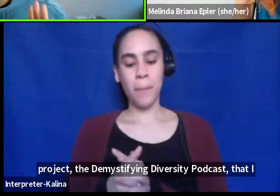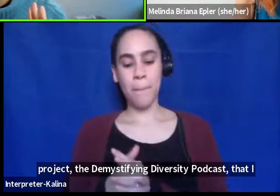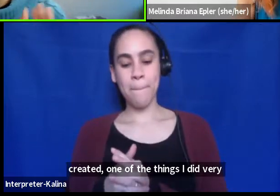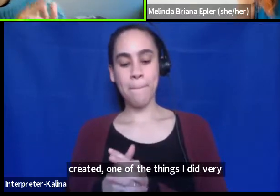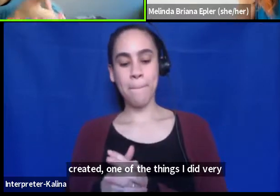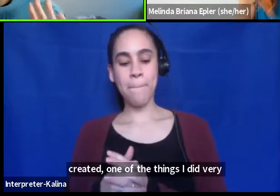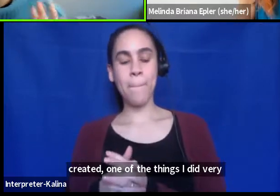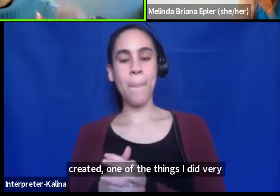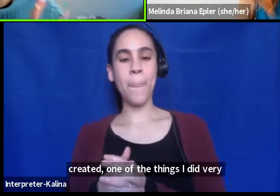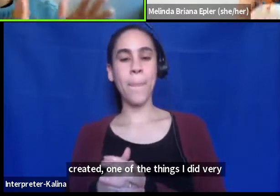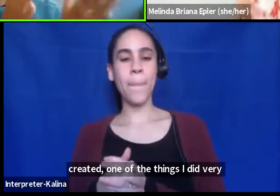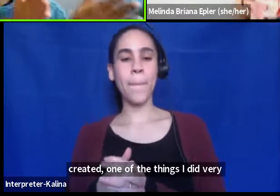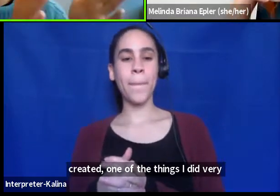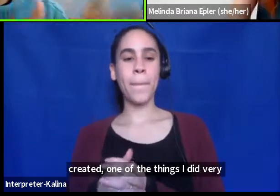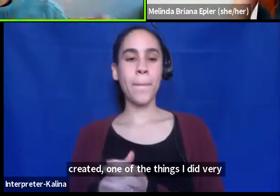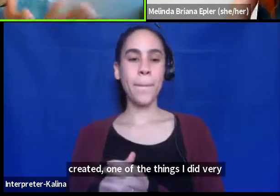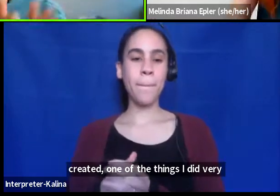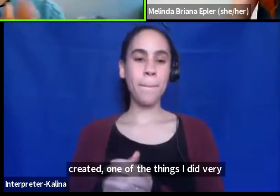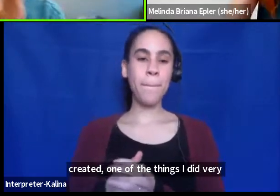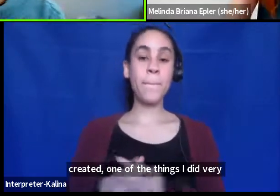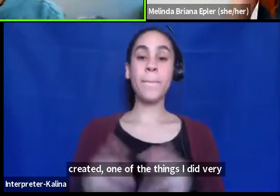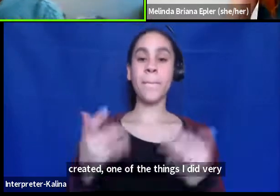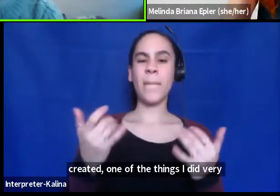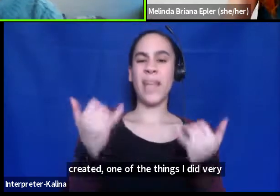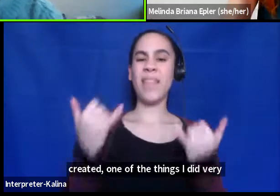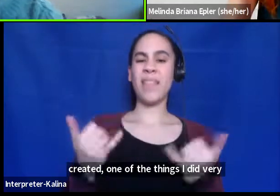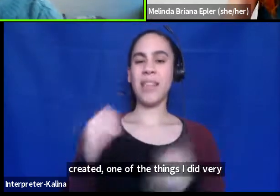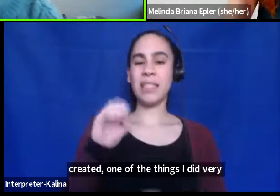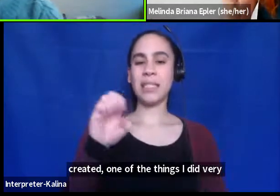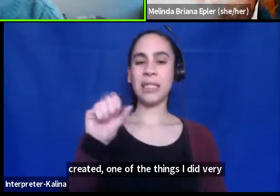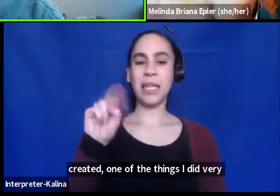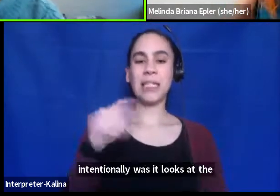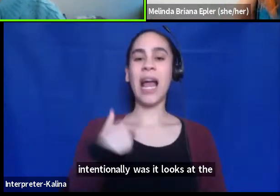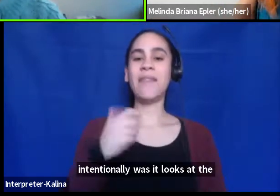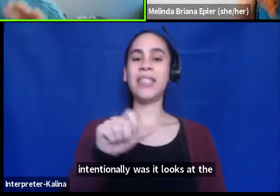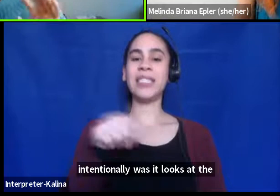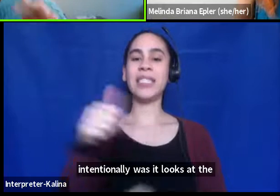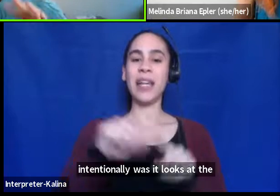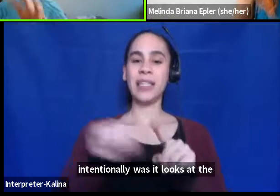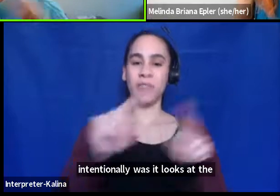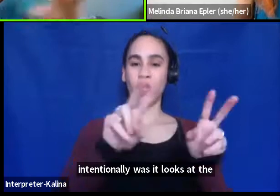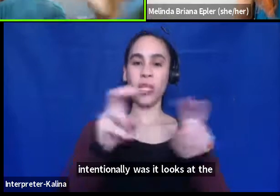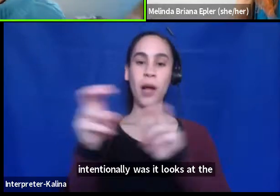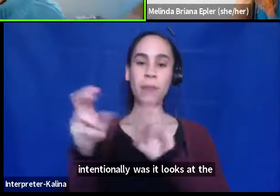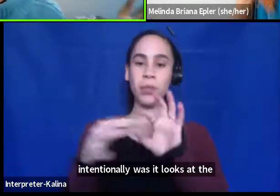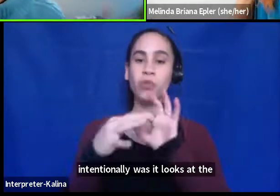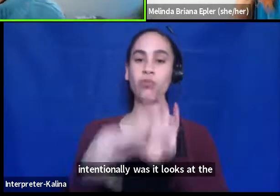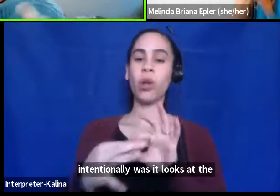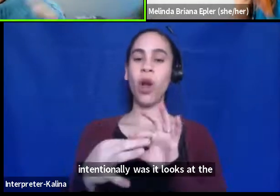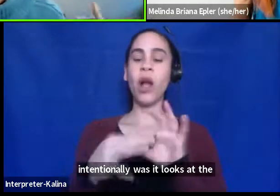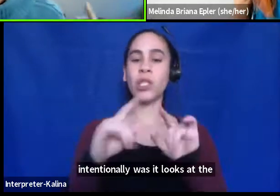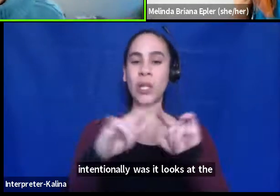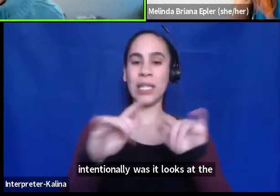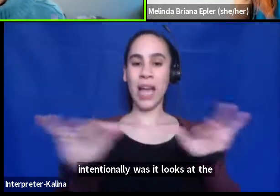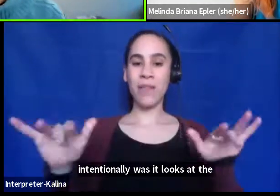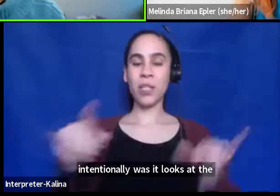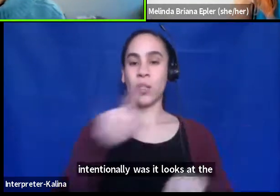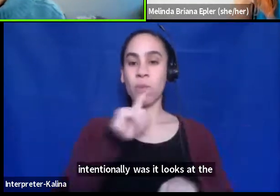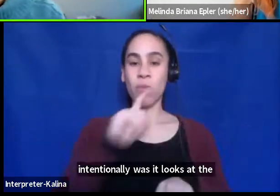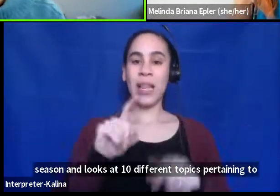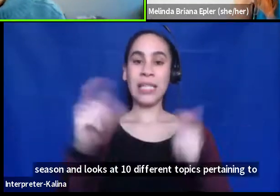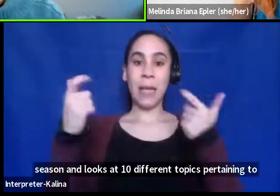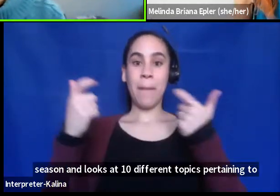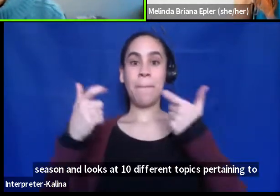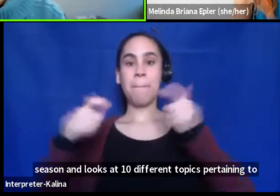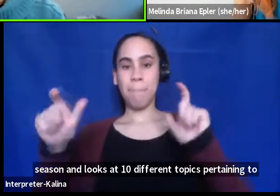it looks at this season anyways, looks at 10 different topics pertaining to diversity. So it's really a macrocosm of the microcosm. And one